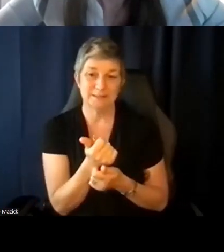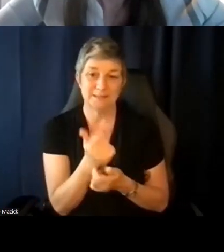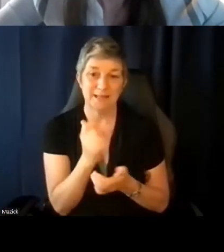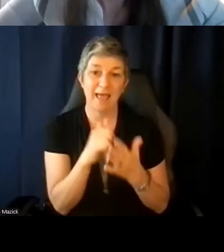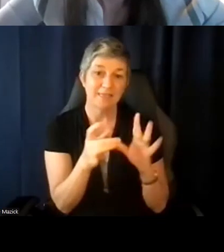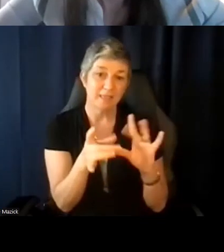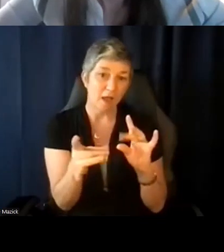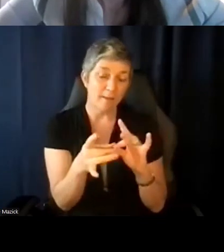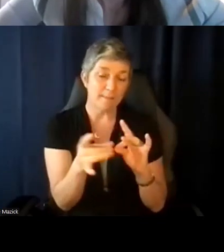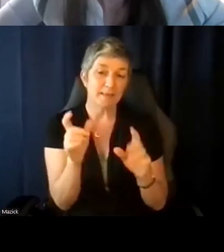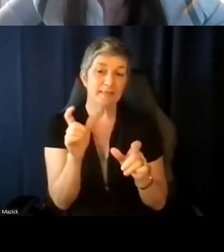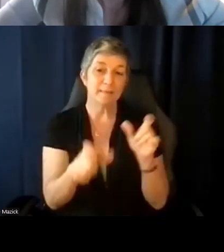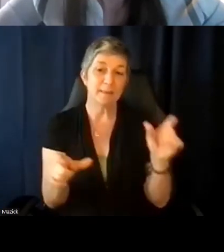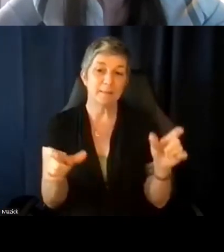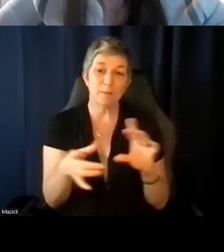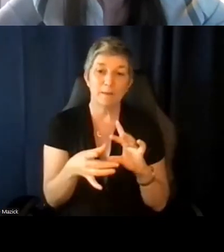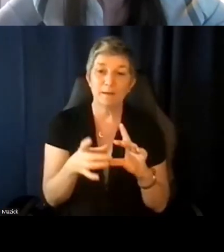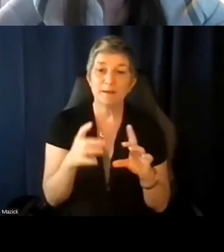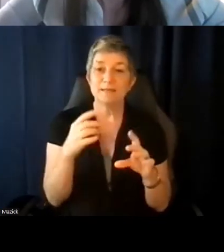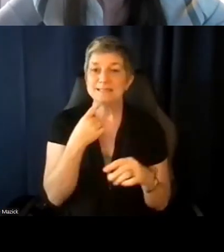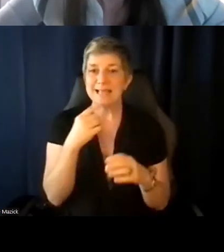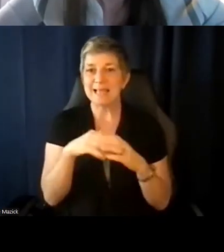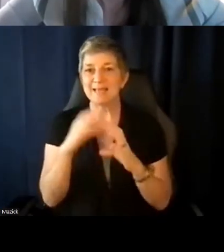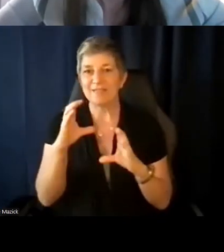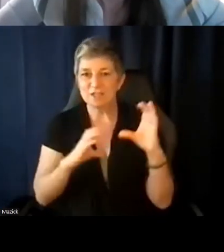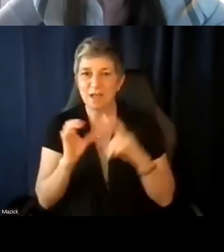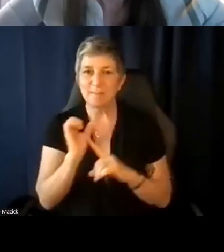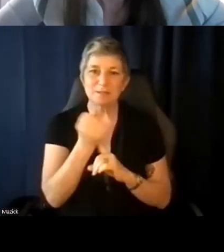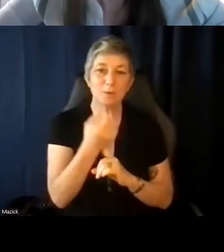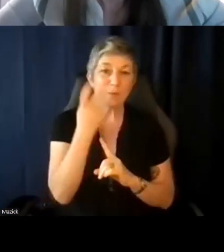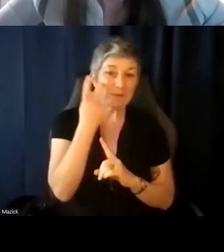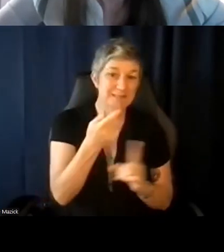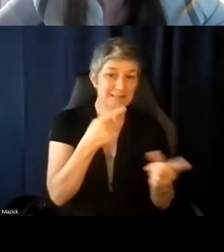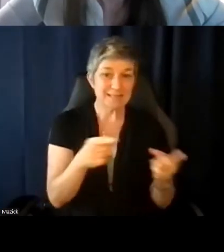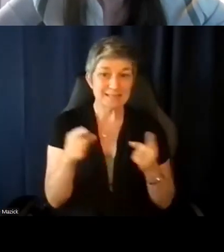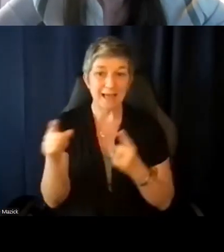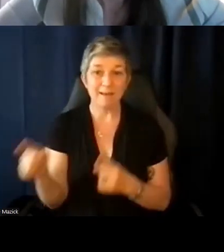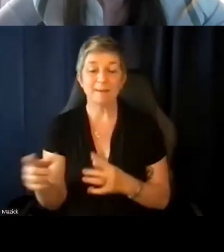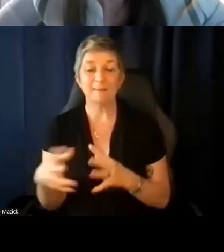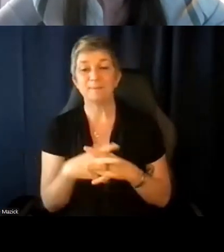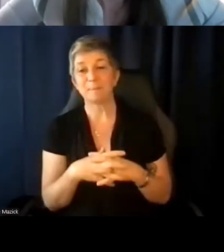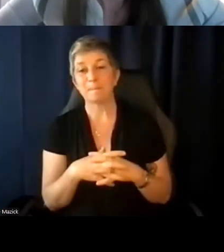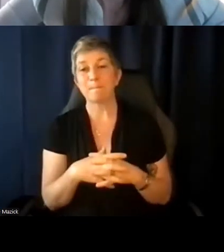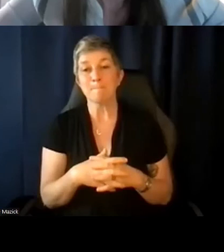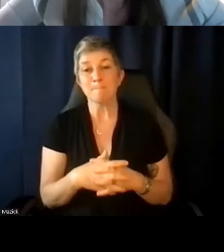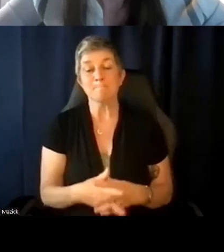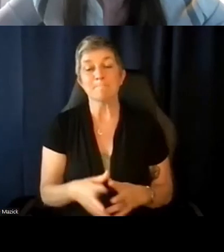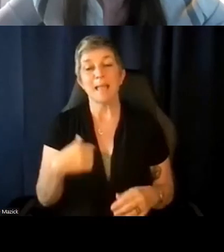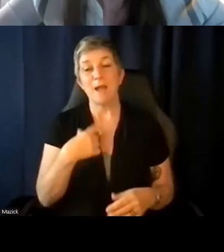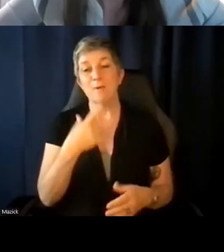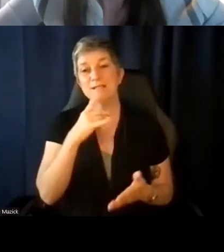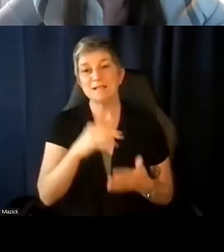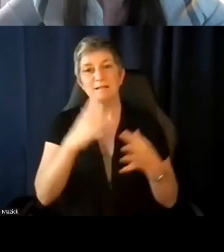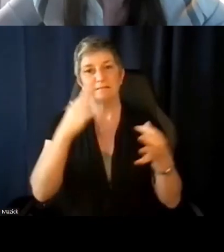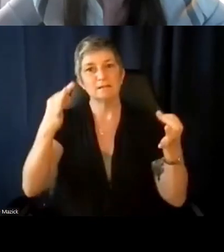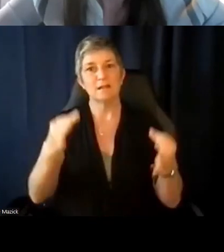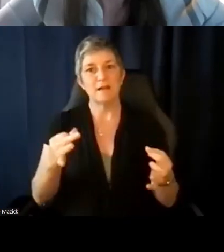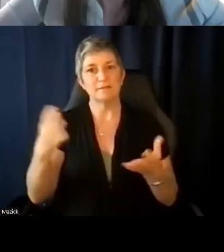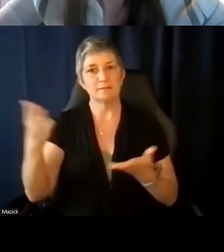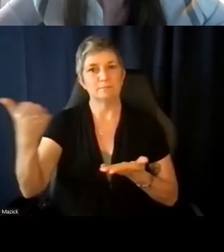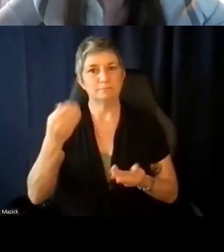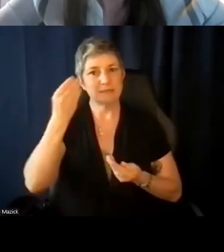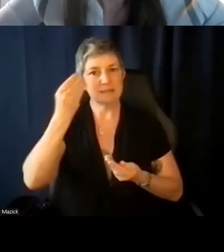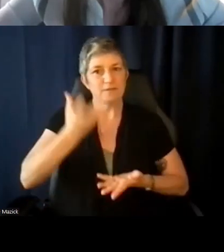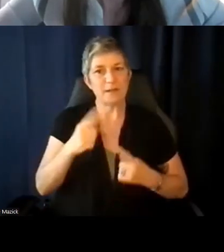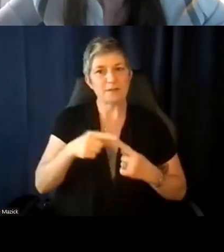that people were making in the chat about situations where they've seen this. And I would say definitely bring this information to